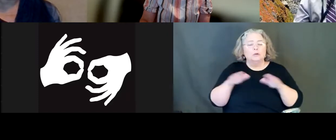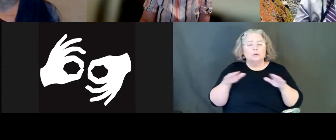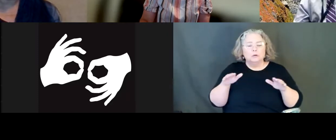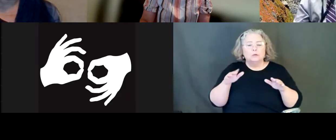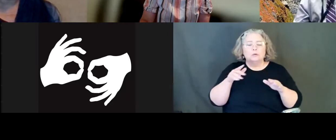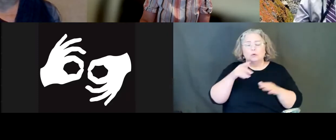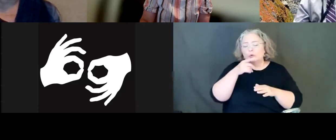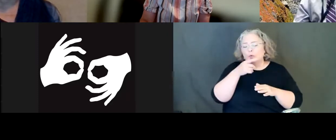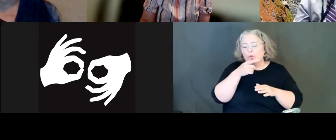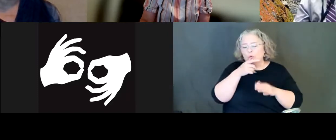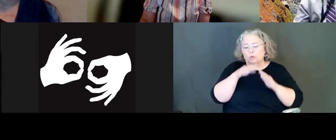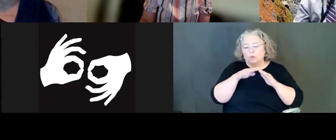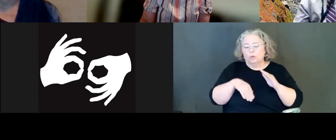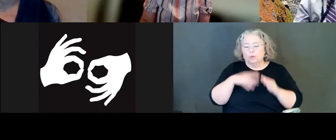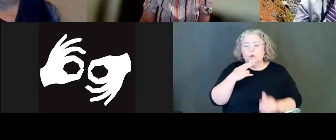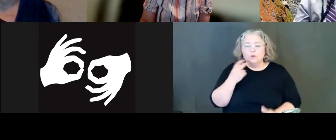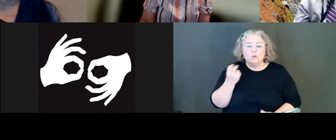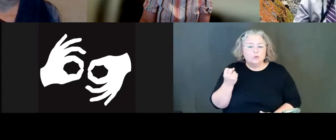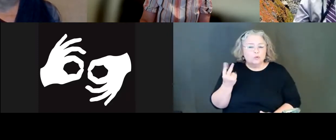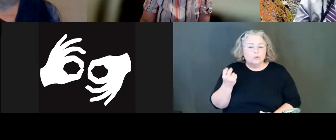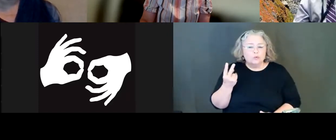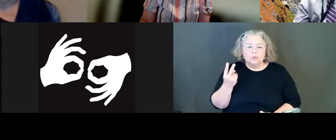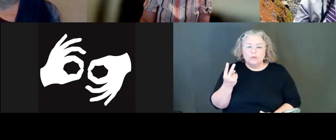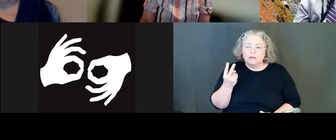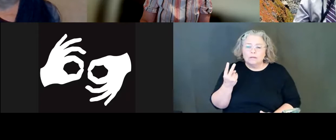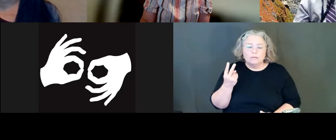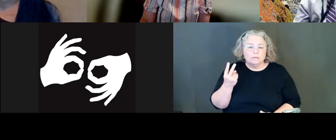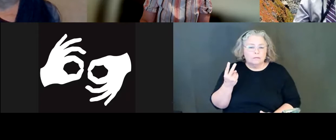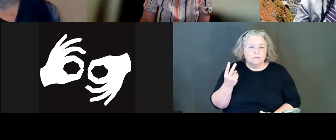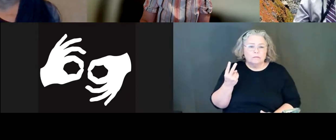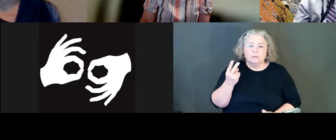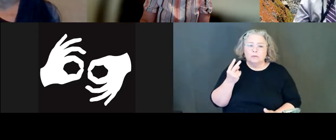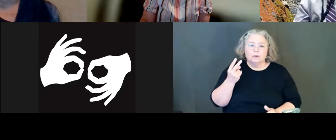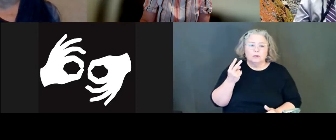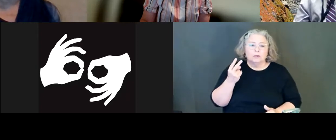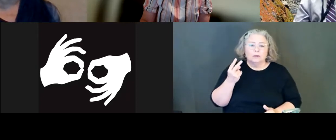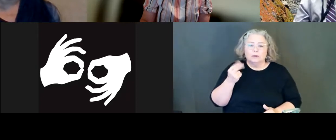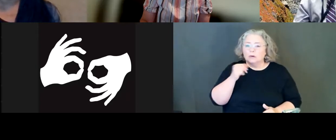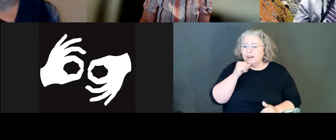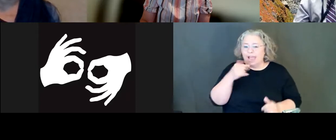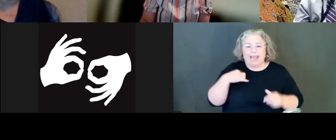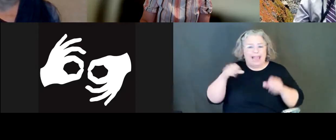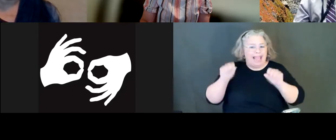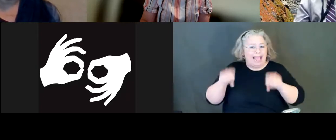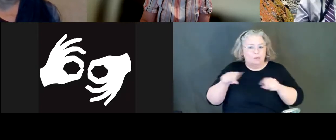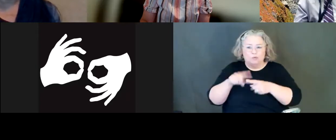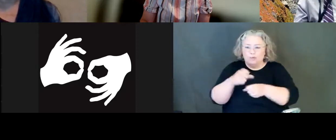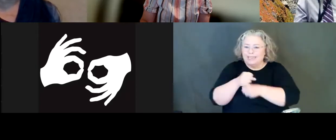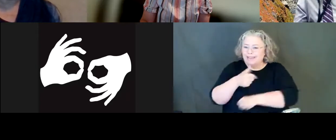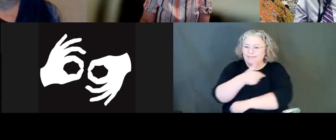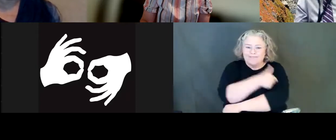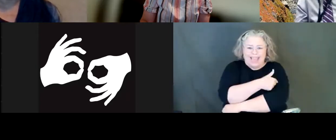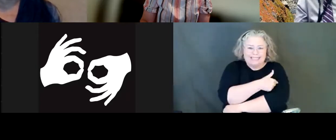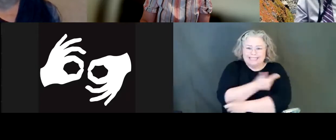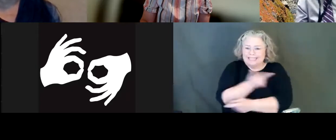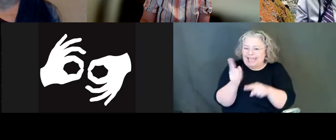especially those below the age of 12, do not even have, are not eligible for vaccination. And